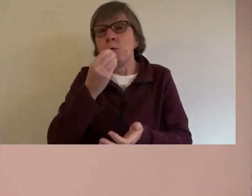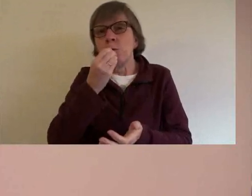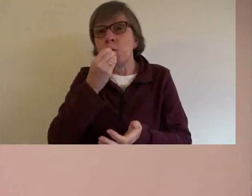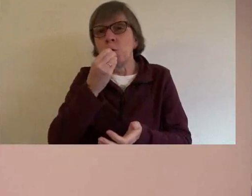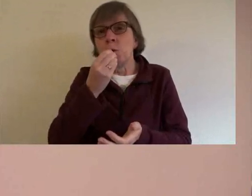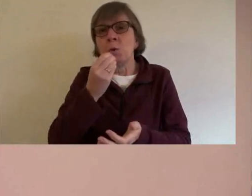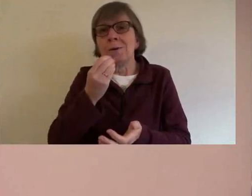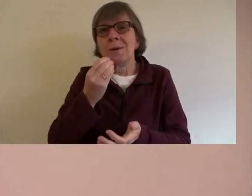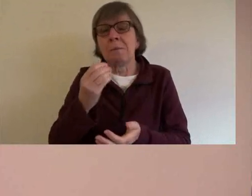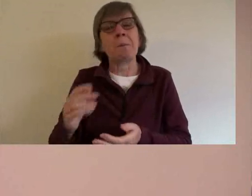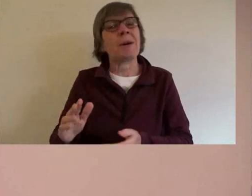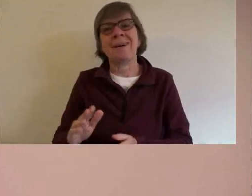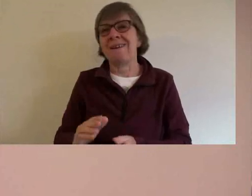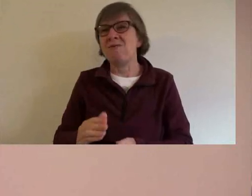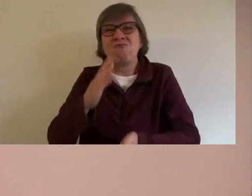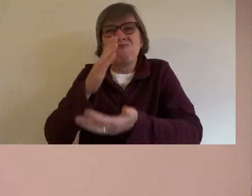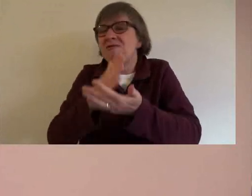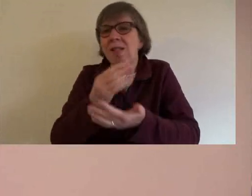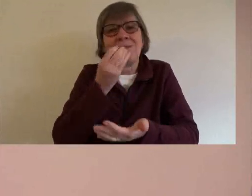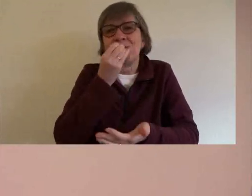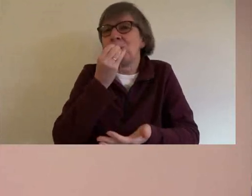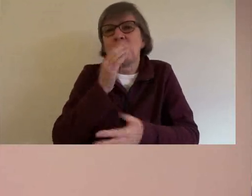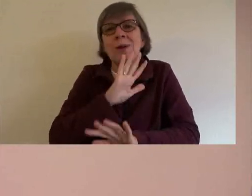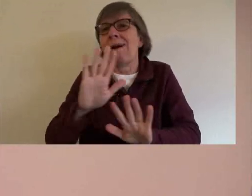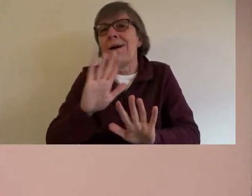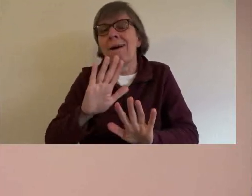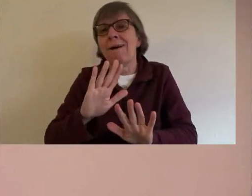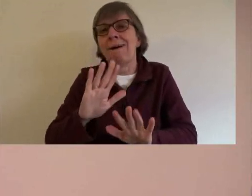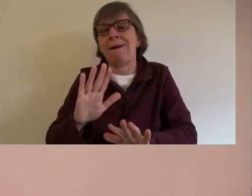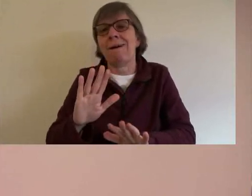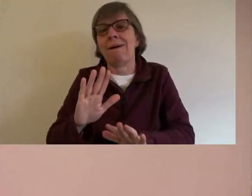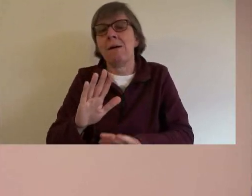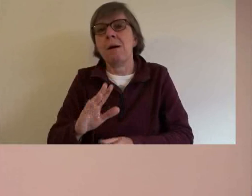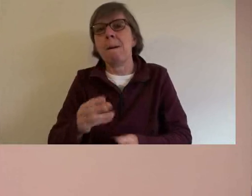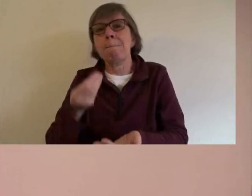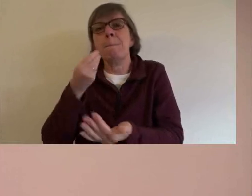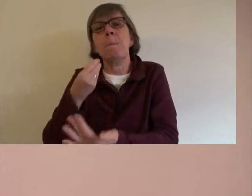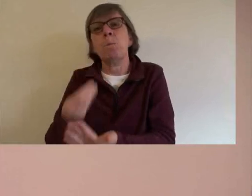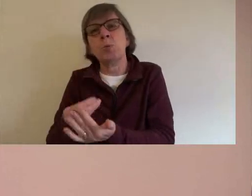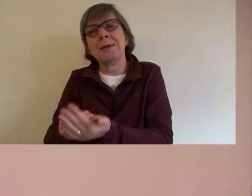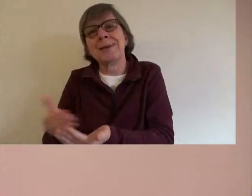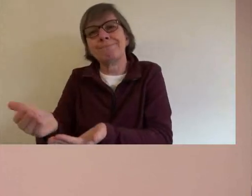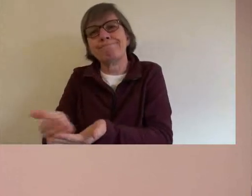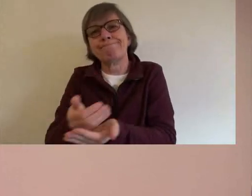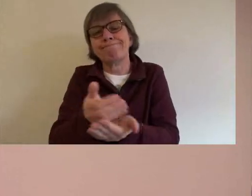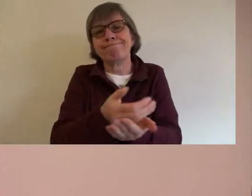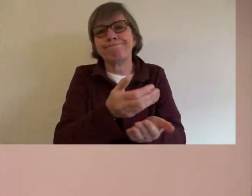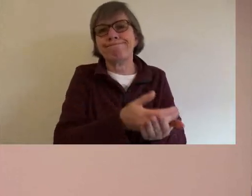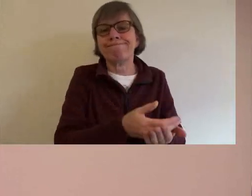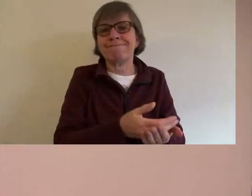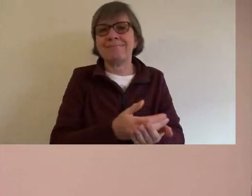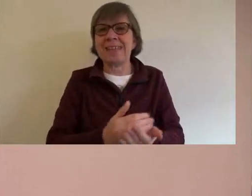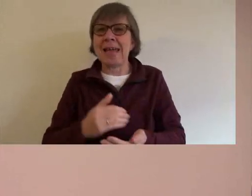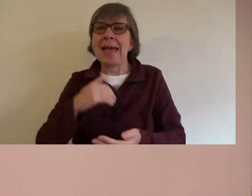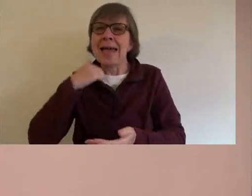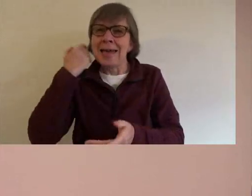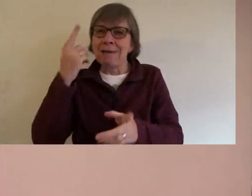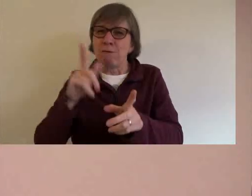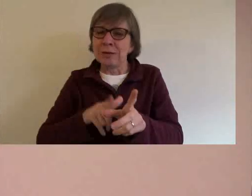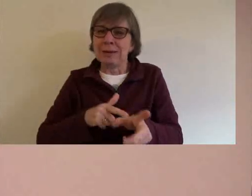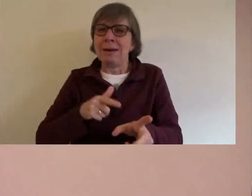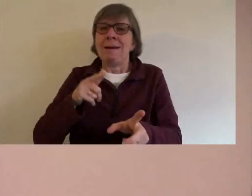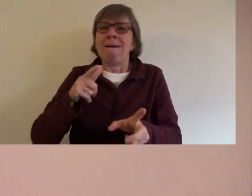We won't be collecting food stuff, but in lieu of harvest, we will be collecting money. We